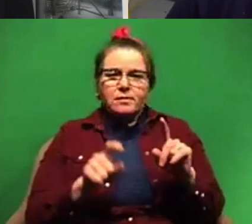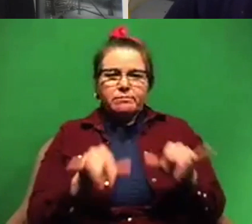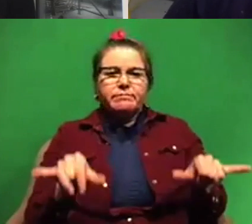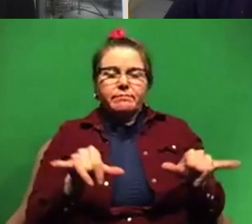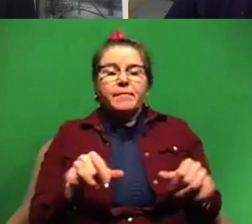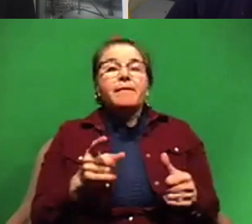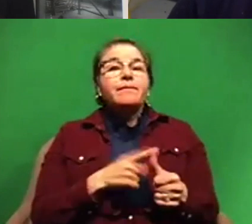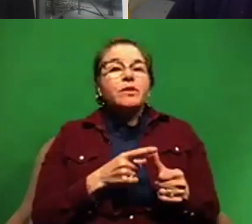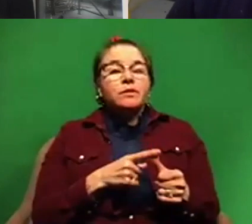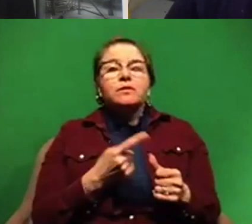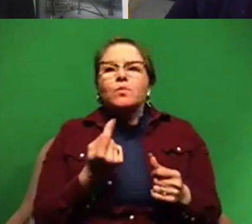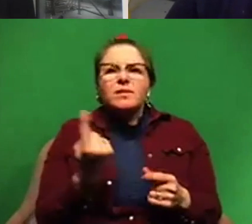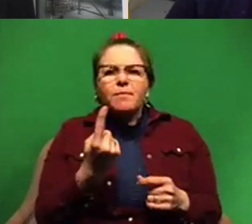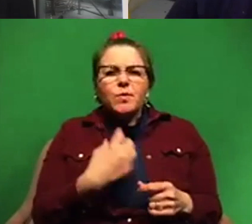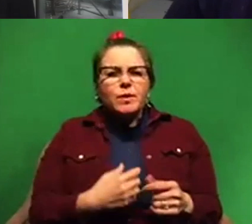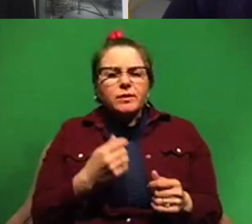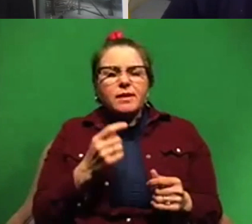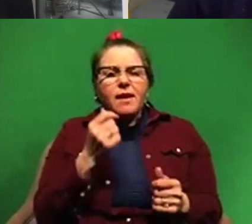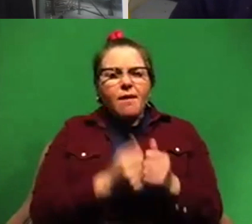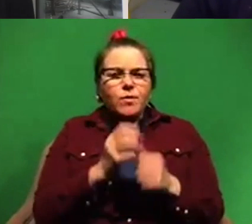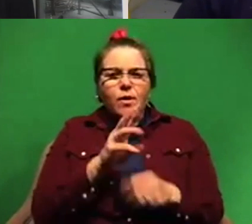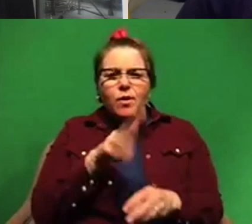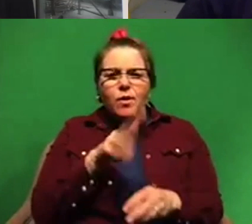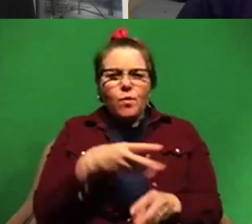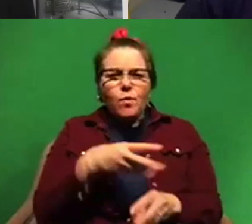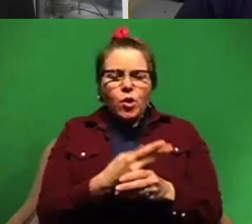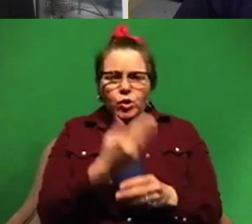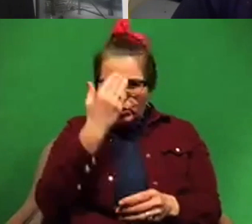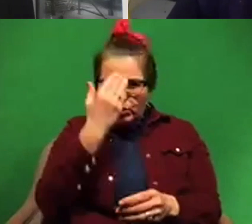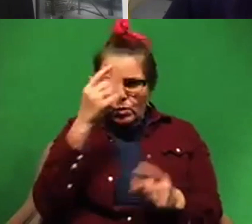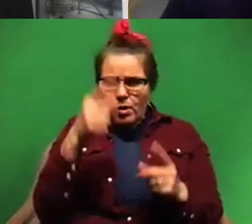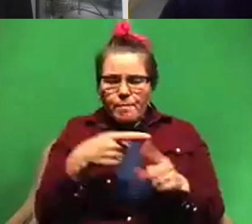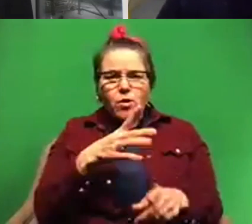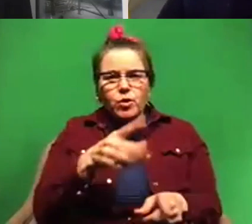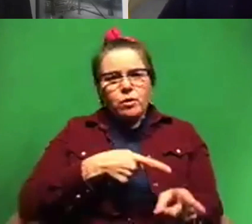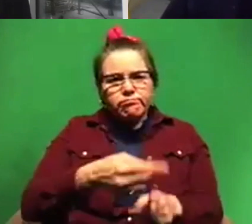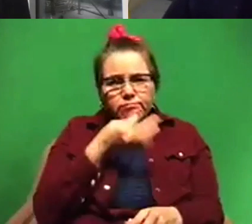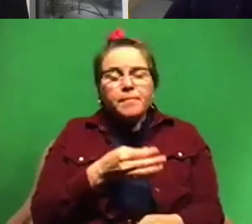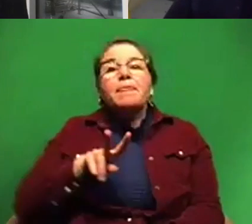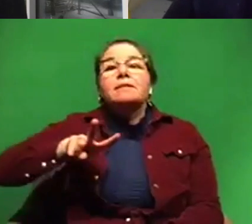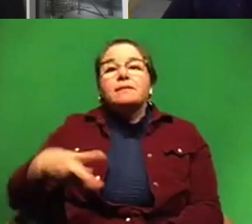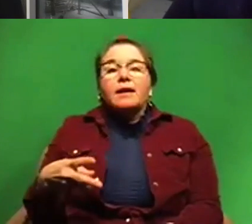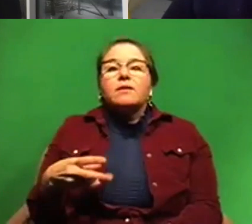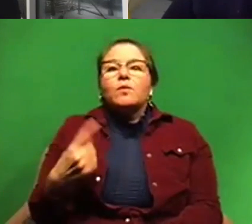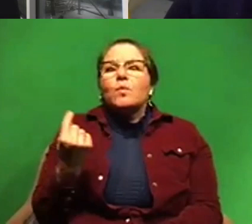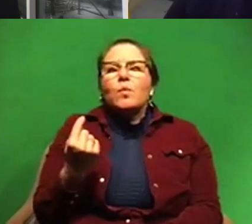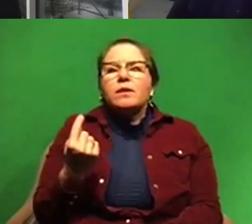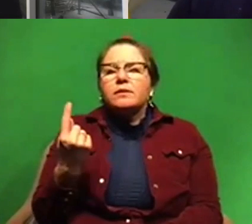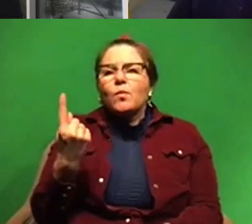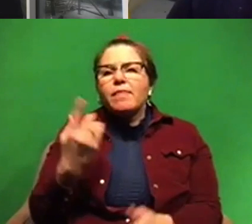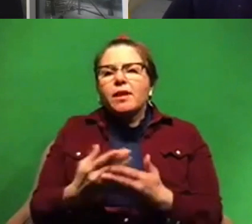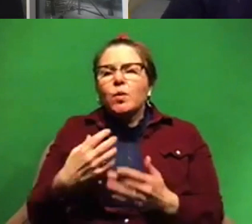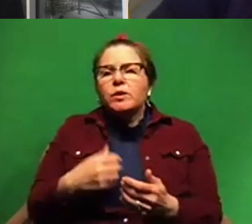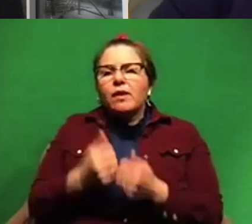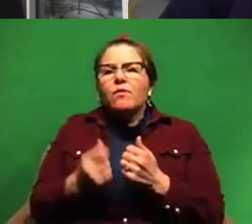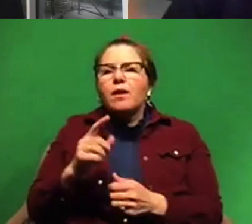is, what's something that you wish everybody in the world knew about your area of expertise? And then the other question is, what is one thing that you wish everybody in the